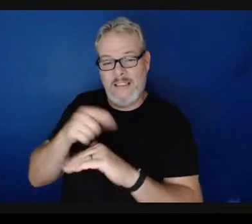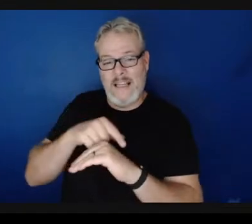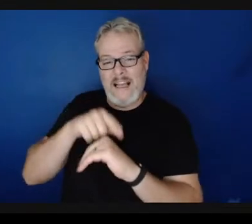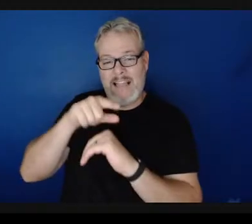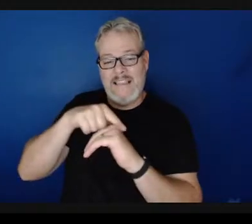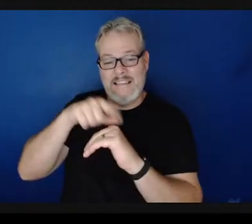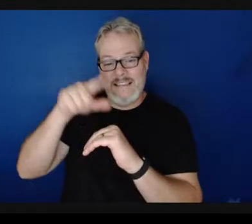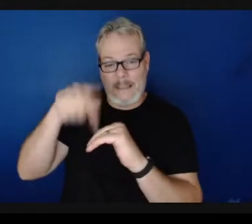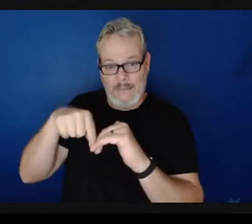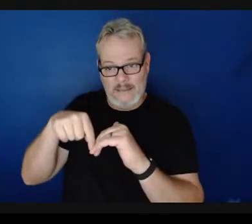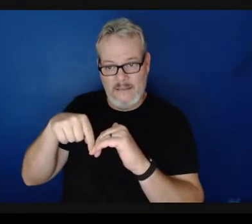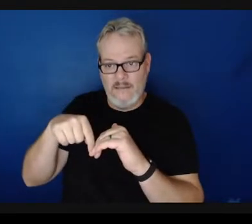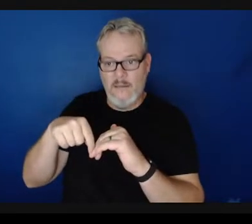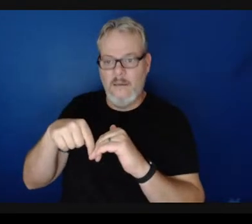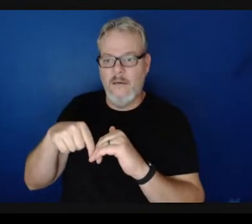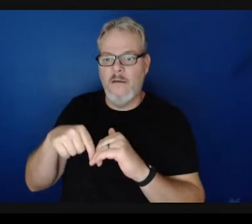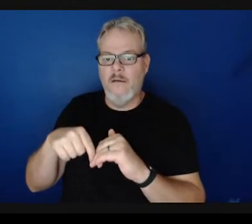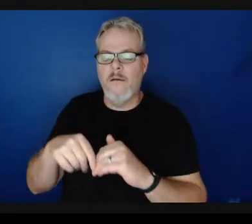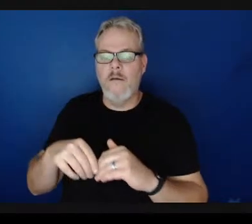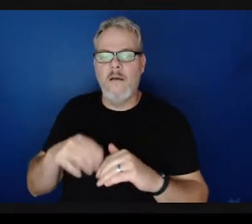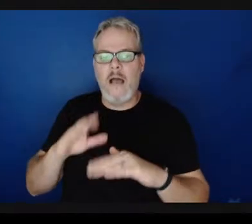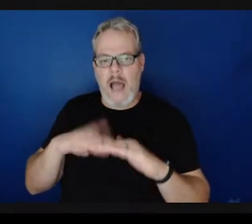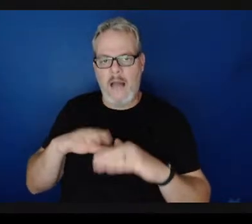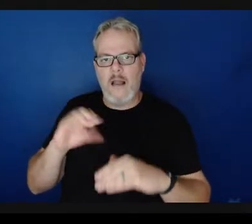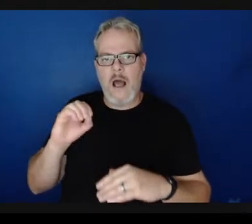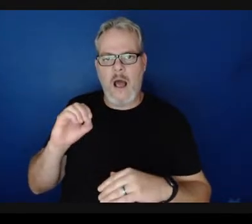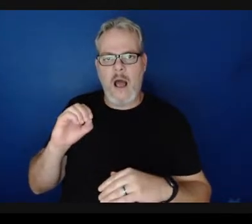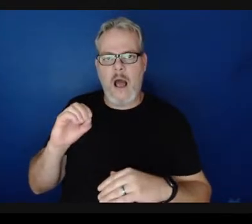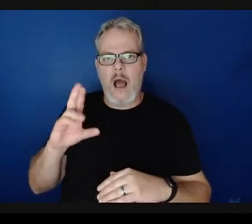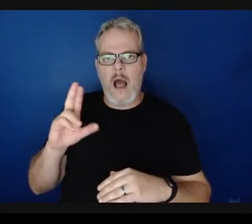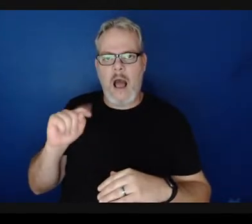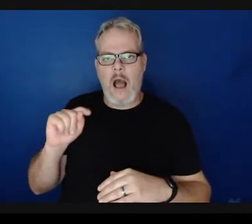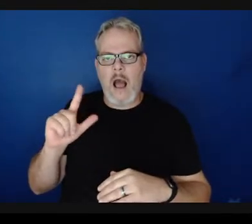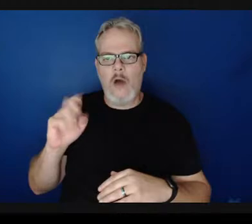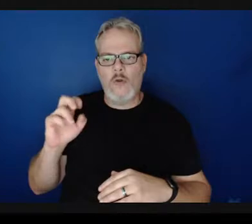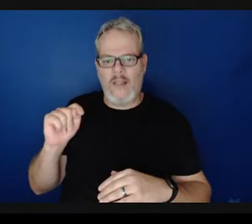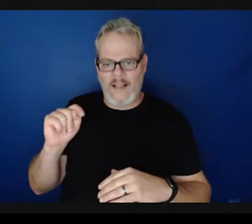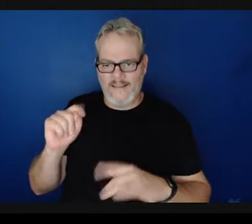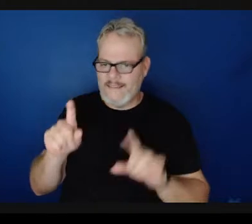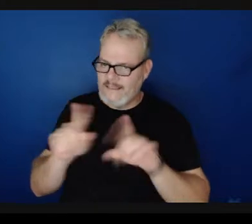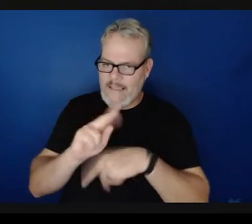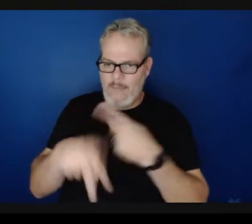Ledge, at the outlet as well. Some kind of patterns there.